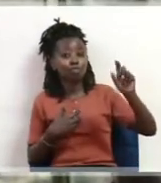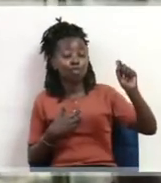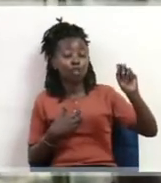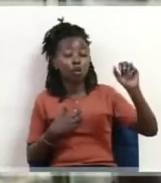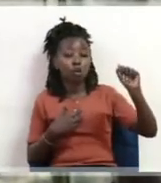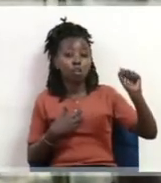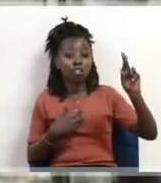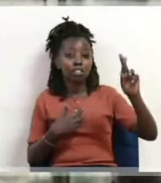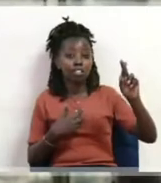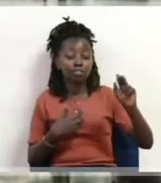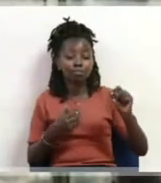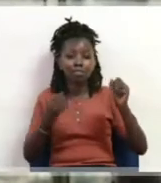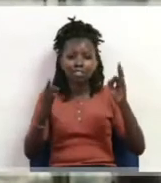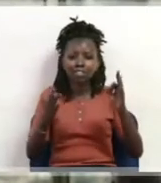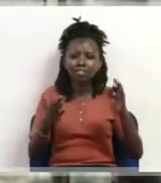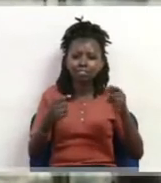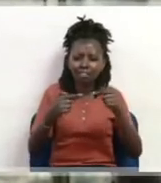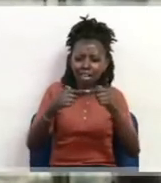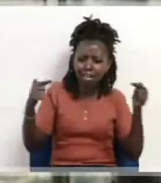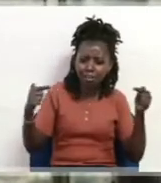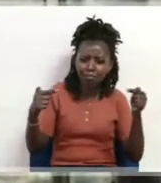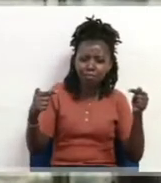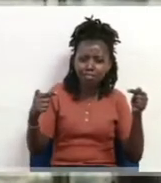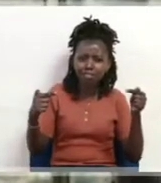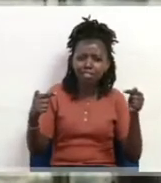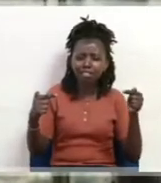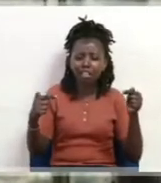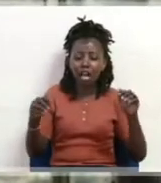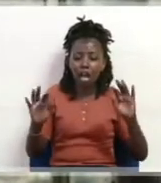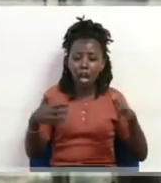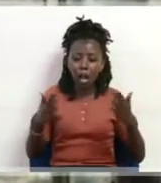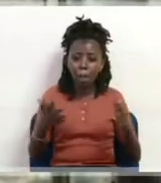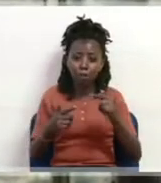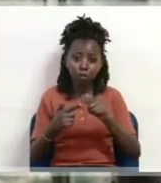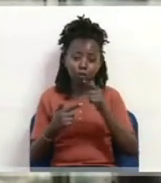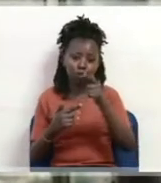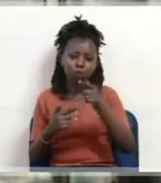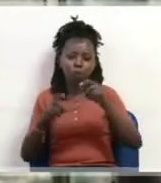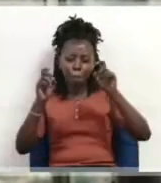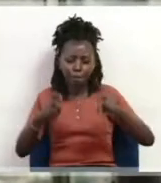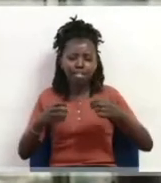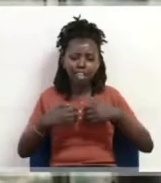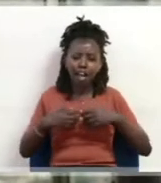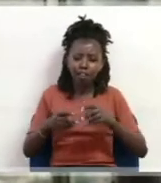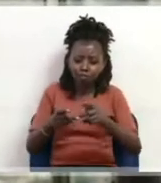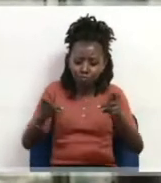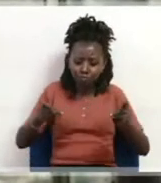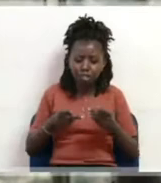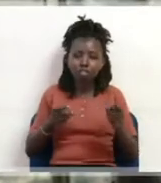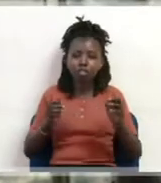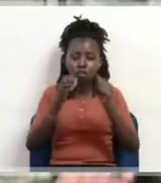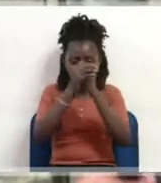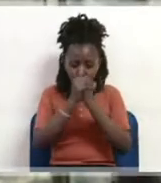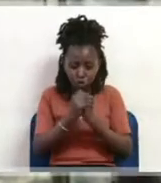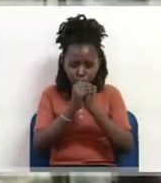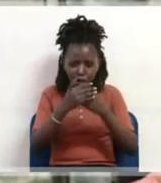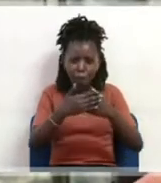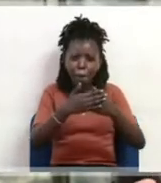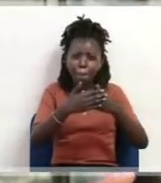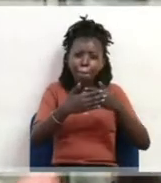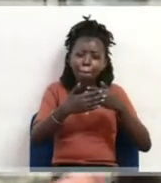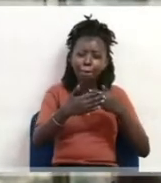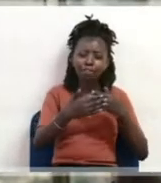altar. A place of worship. Before you can begin to restore the walls of your